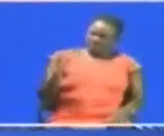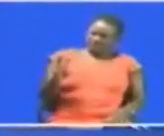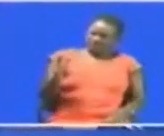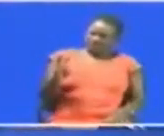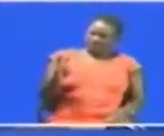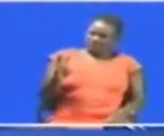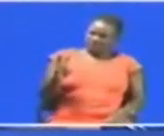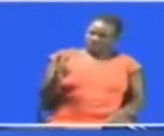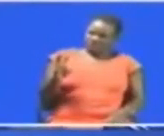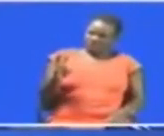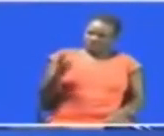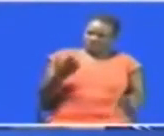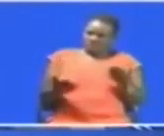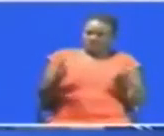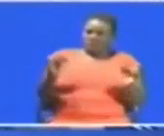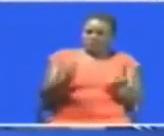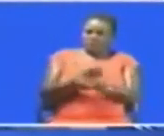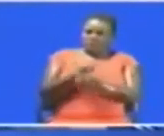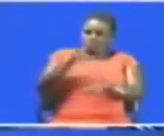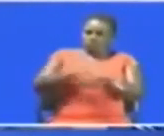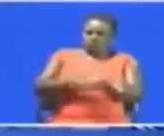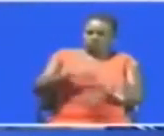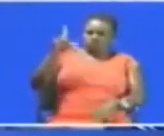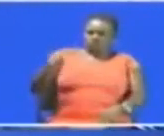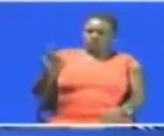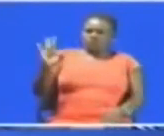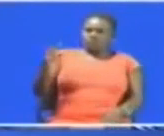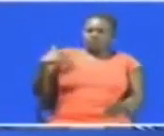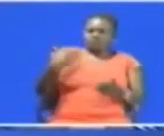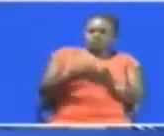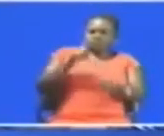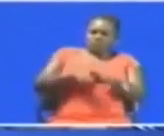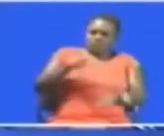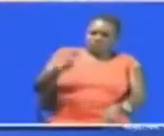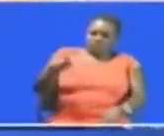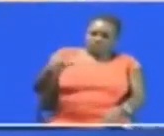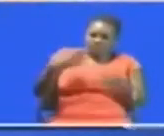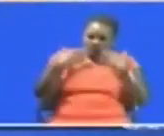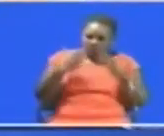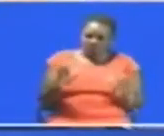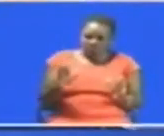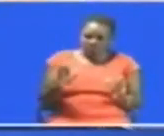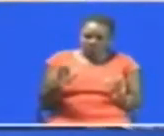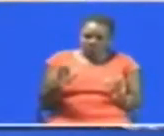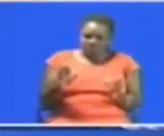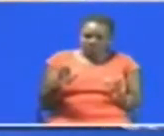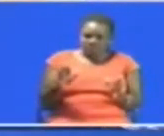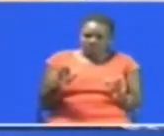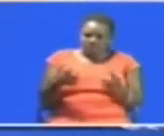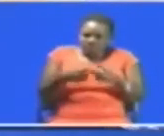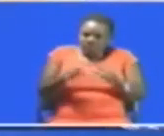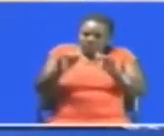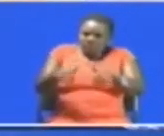things, we may not get subsidized fertilizer until the planting season is over. And people have not even